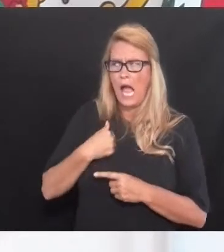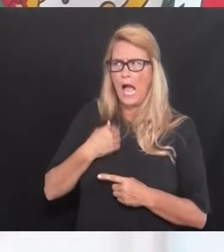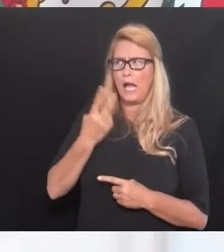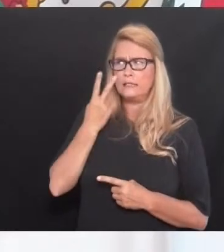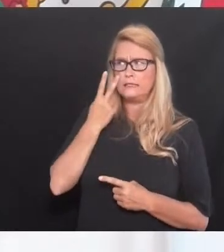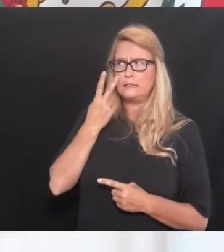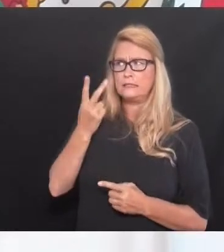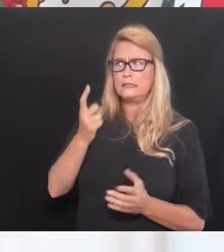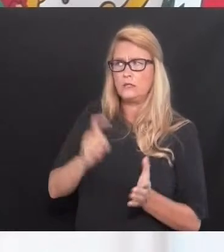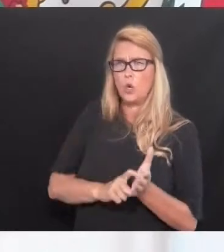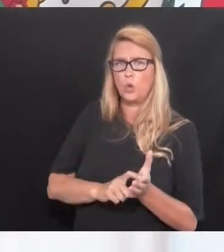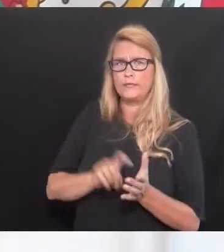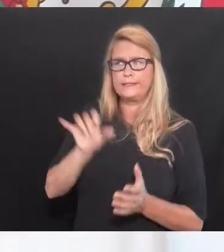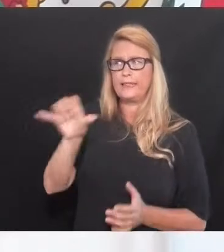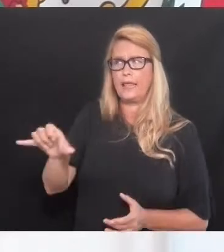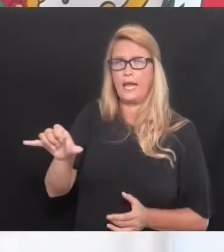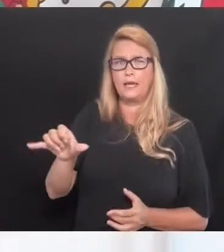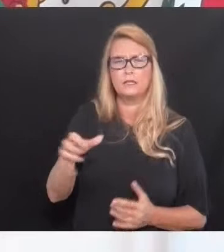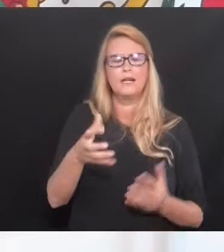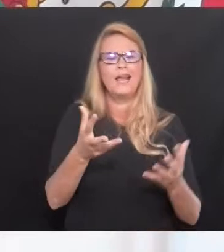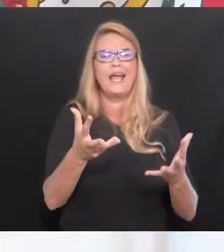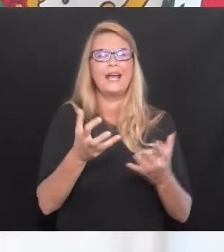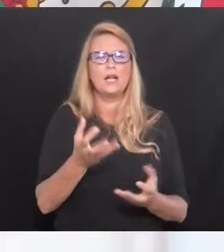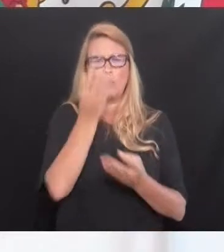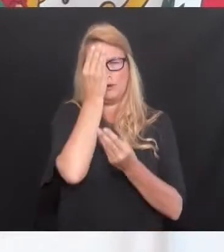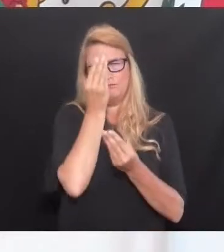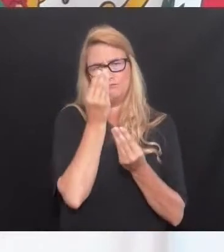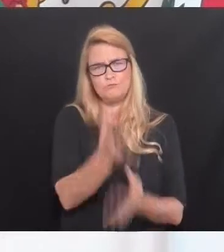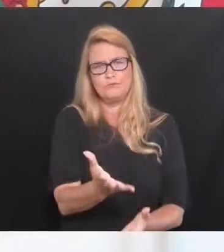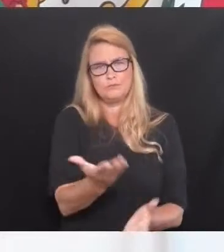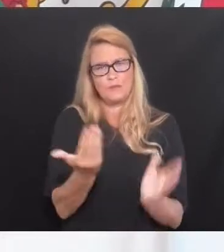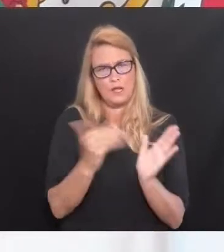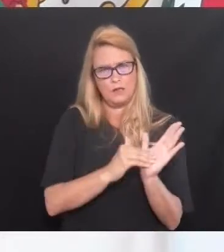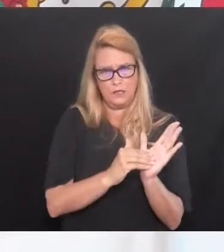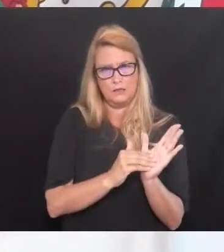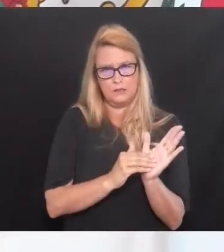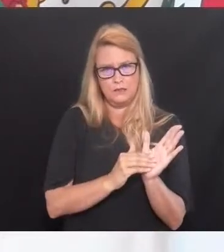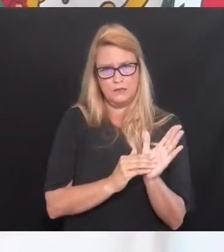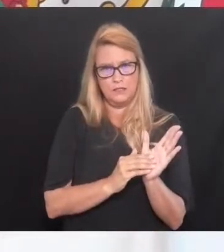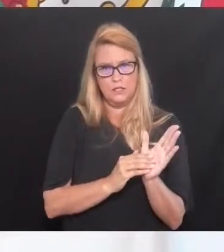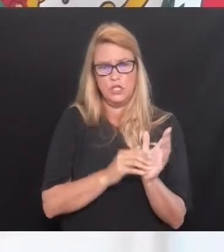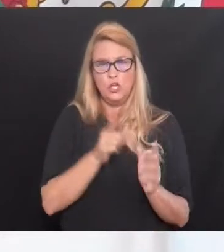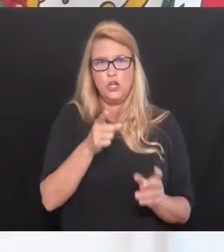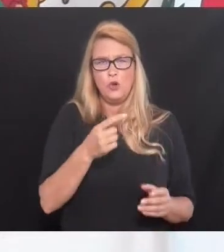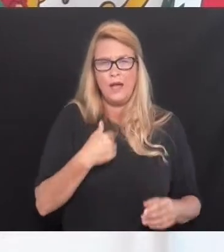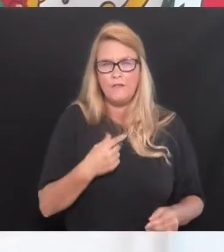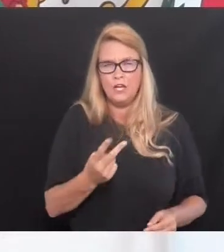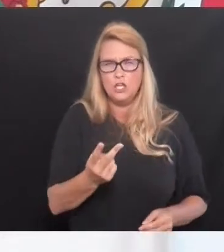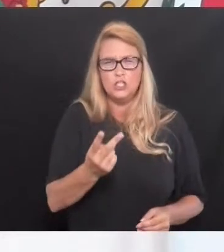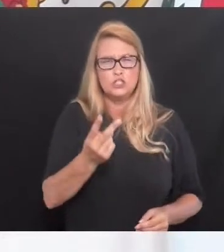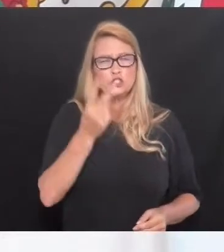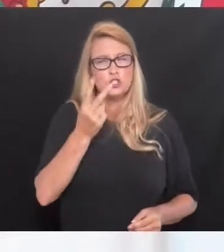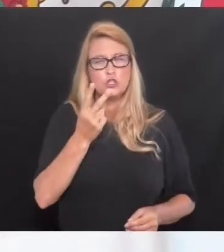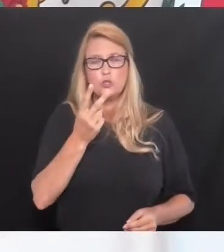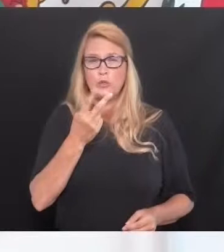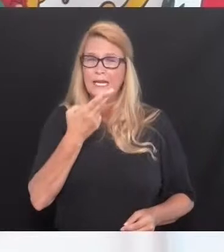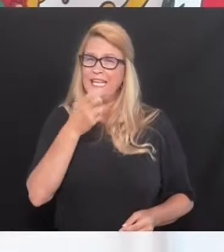and I wanted to re-emphasize just this. Here you have 2